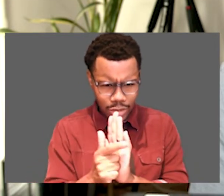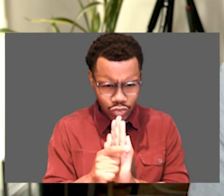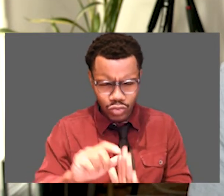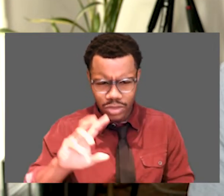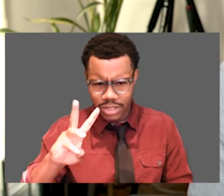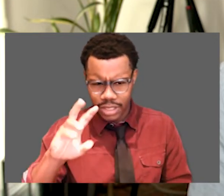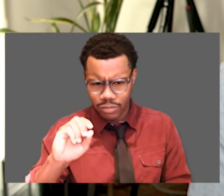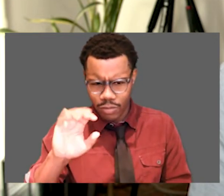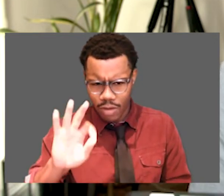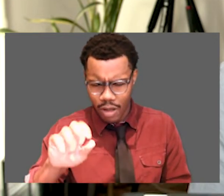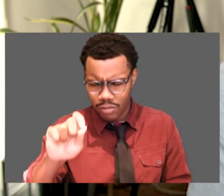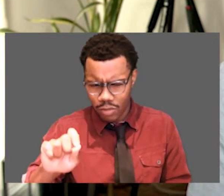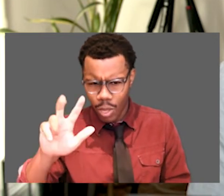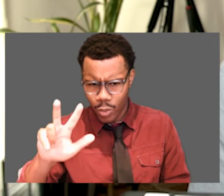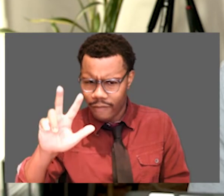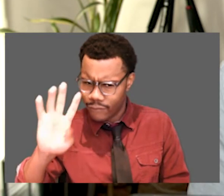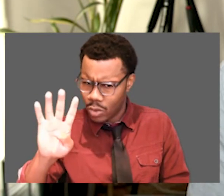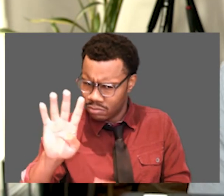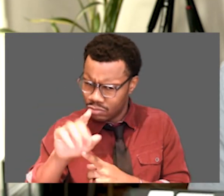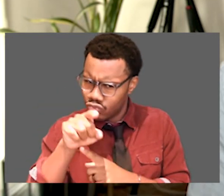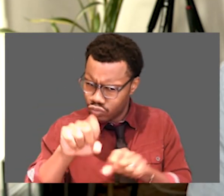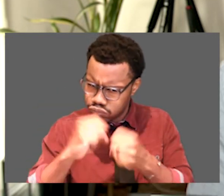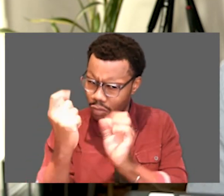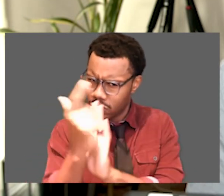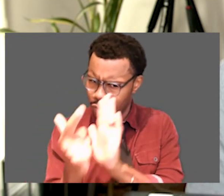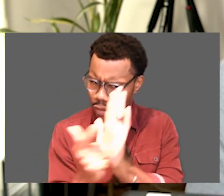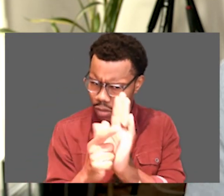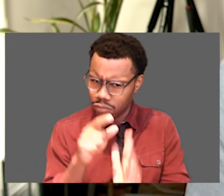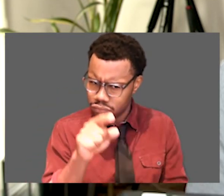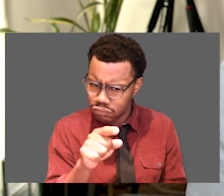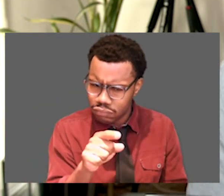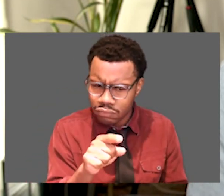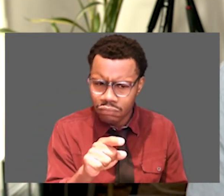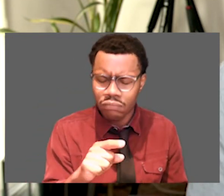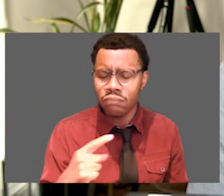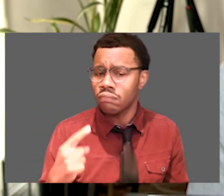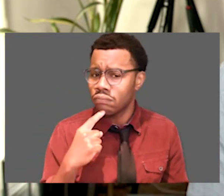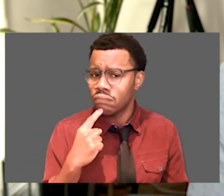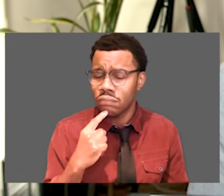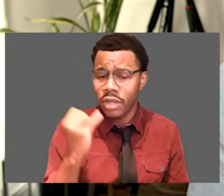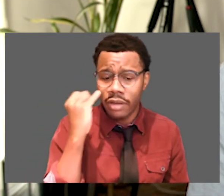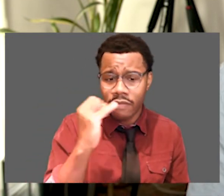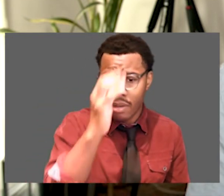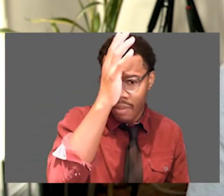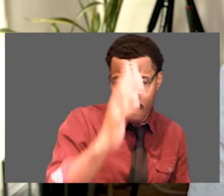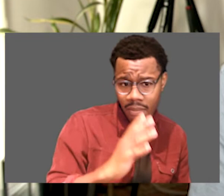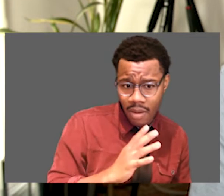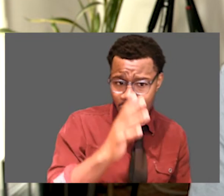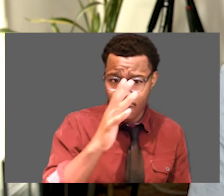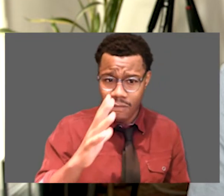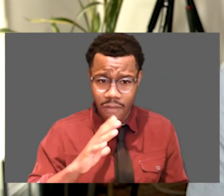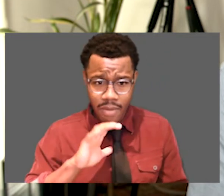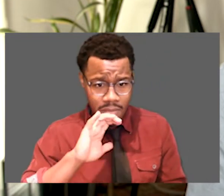609.34, the judge says, which reads, when any man and unmarried woman have sexual intercourse